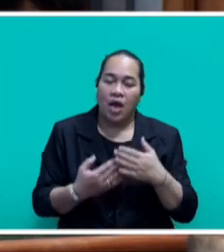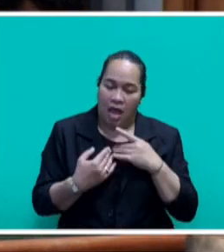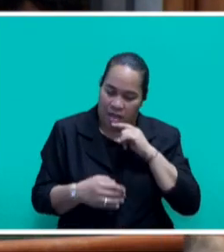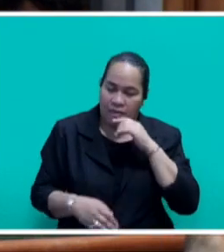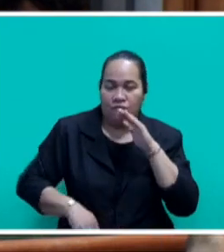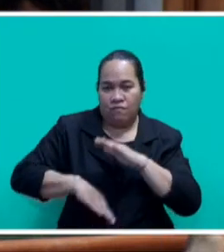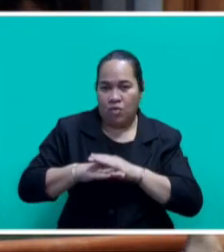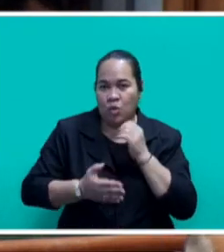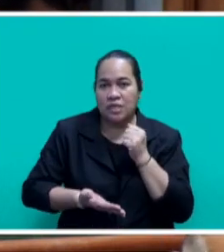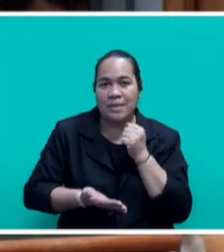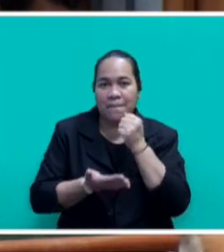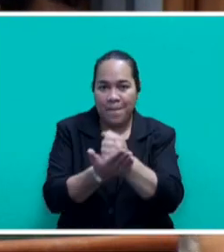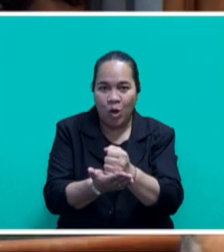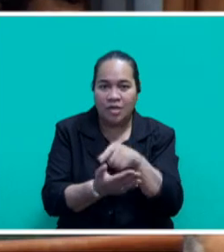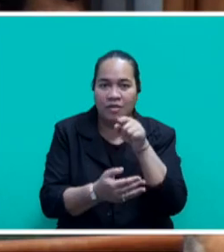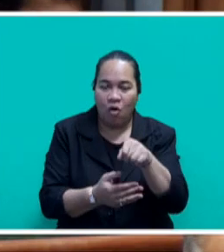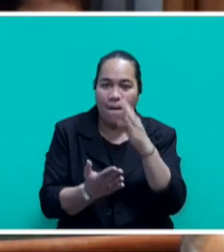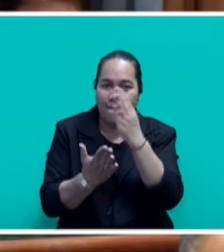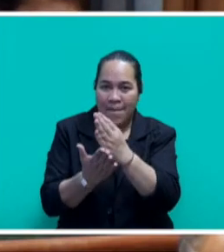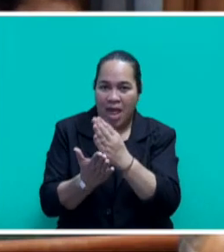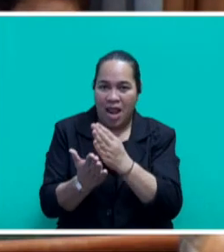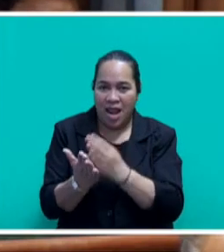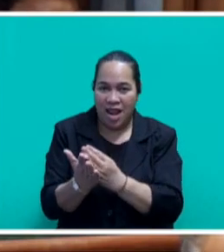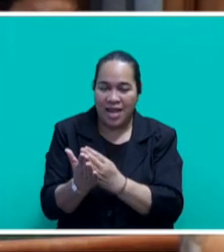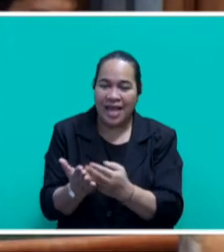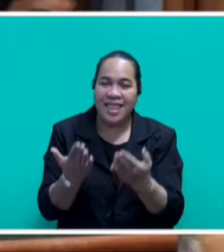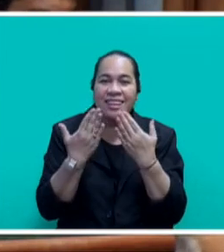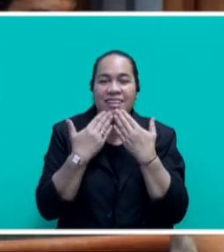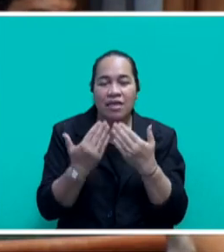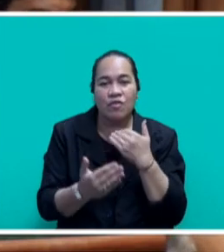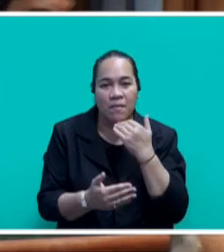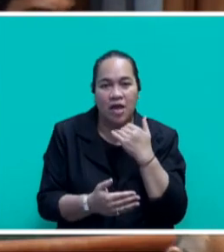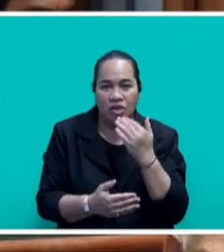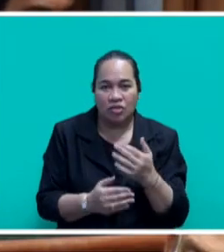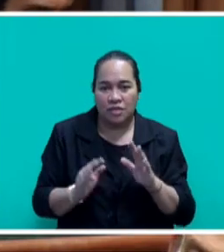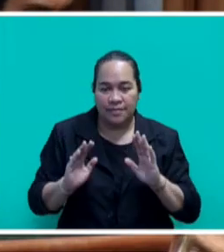support for the bill. Thank you very much, Mr. Speaker.